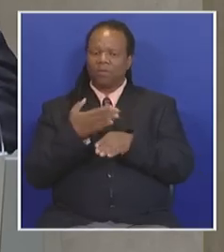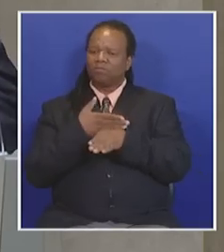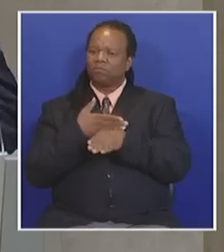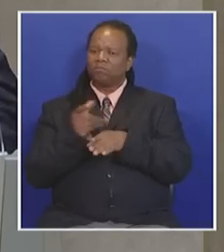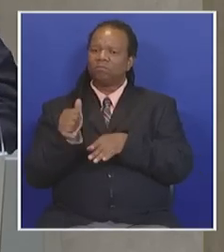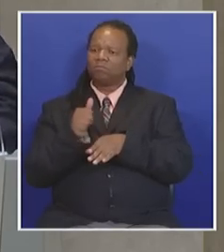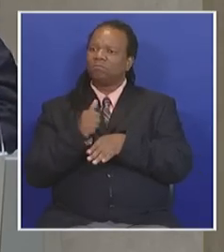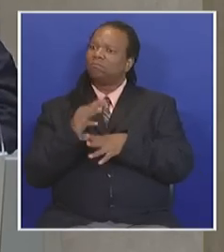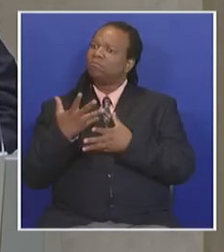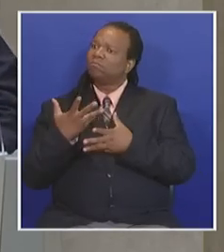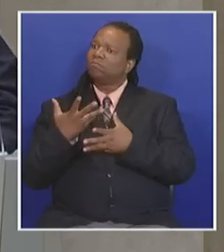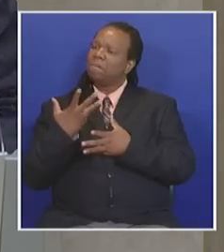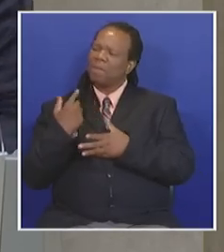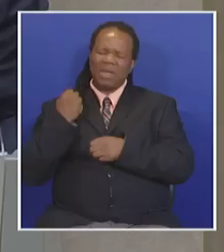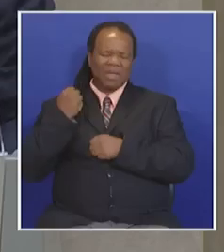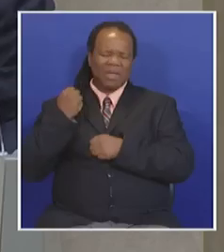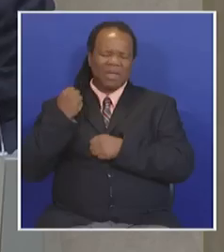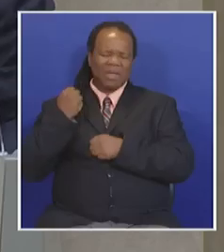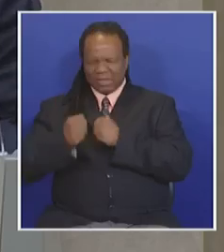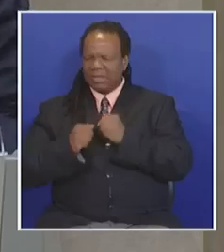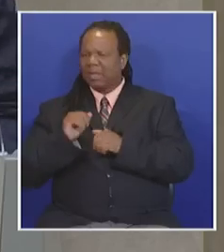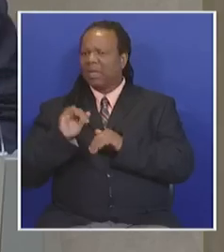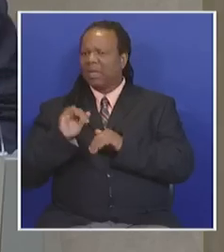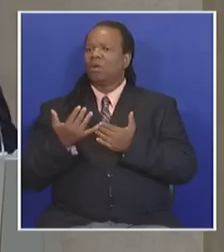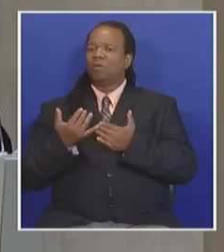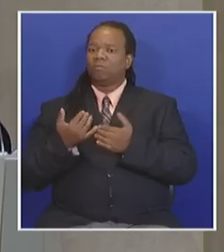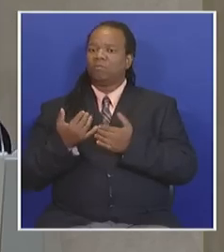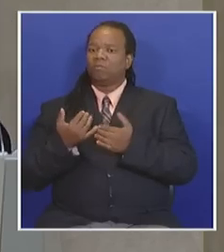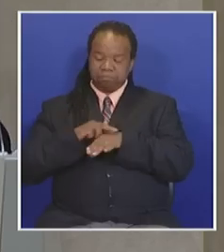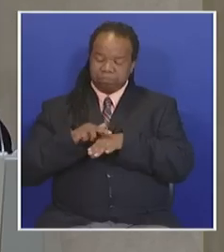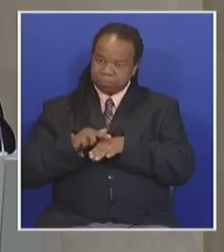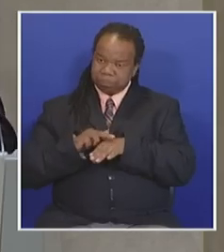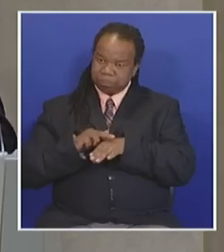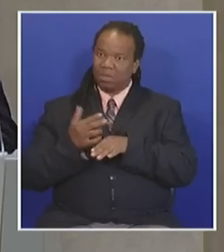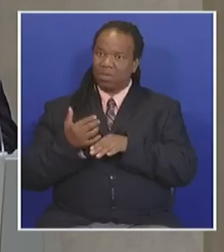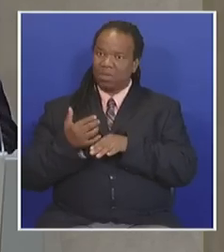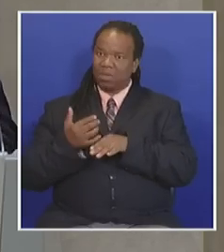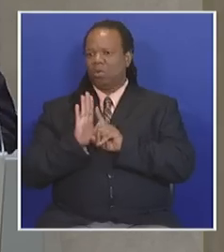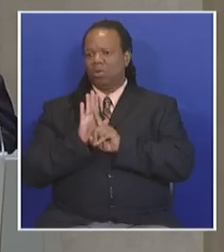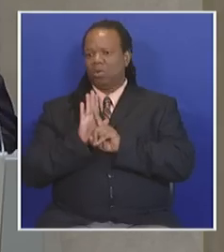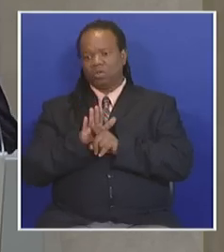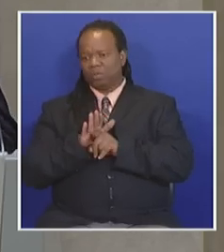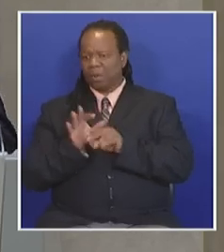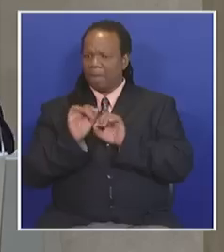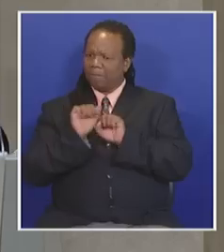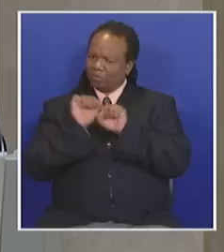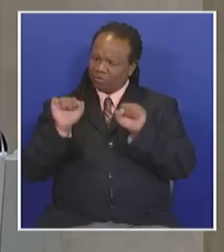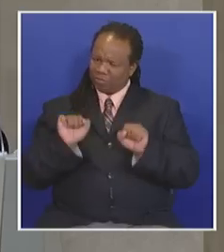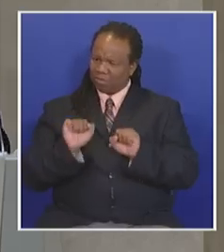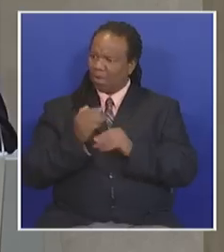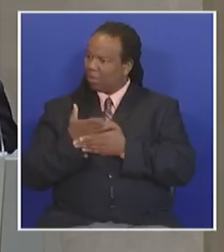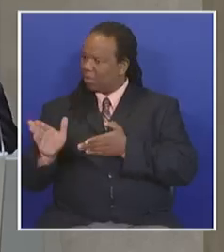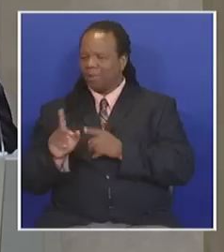centuries, of oppression and institutionalized discrimination. It is very clear to us